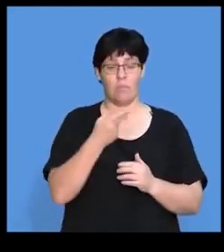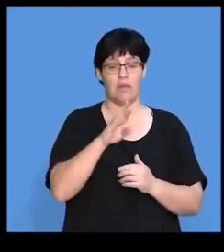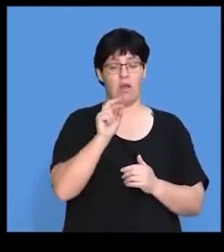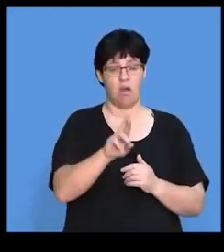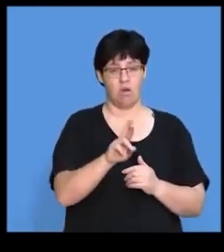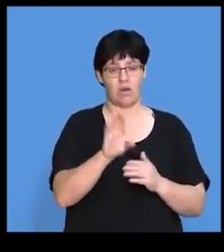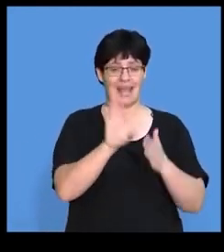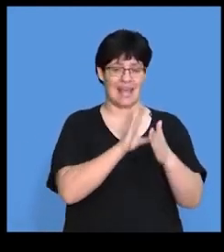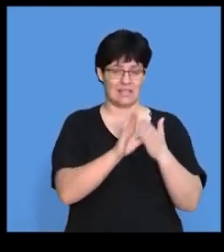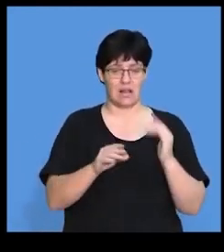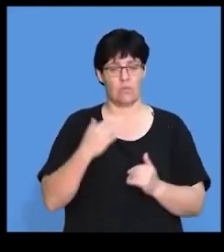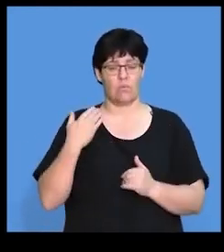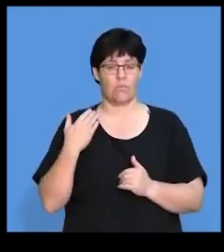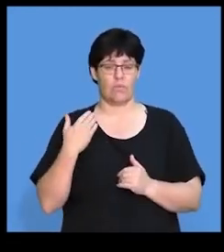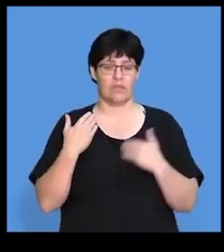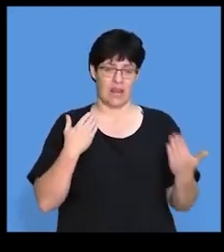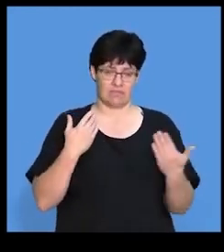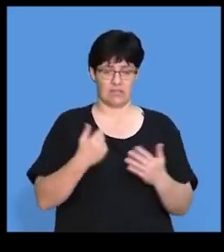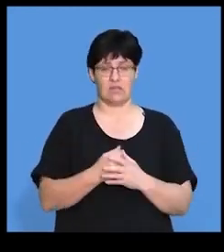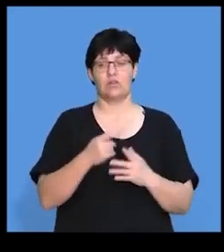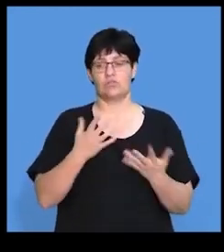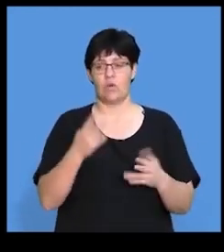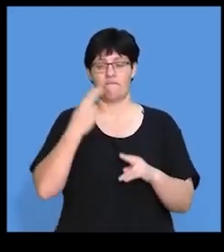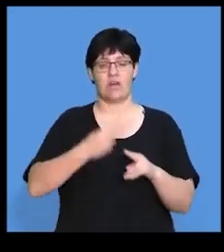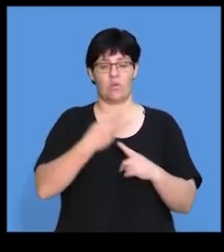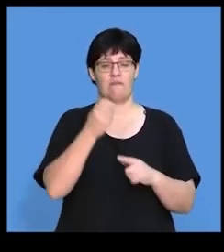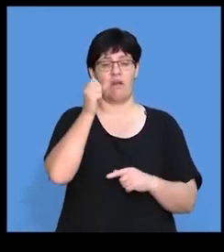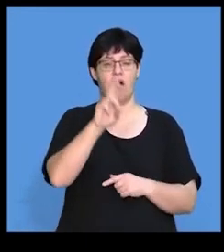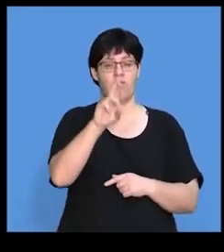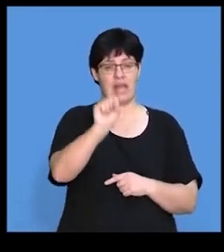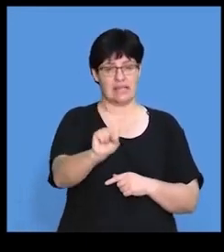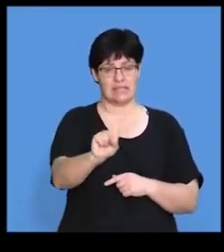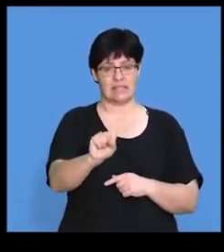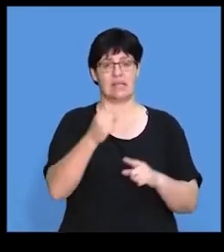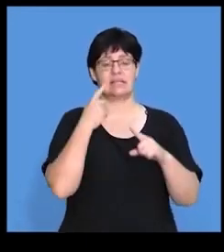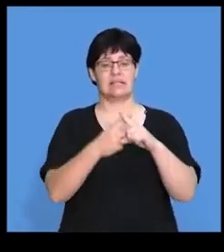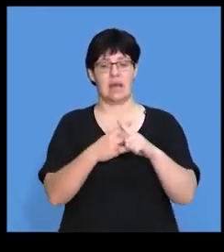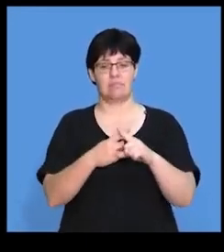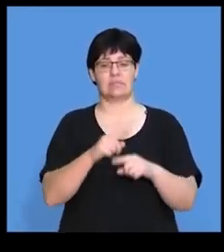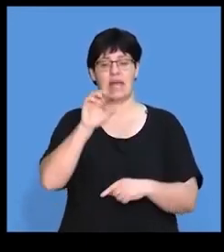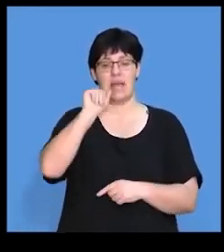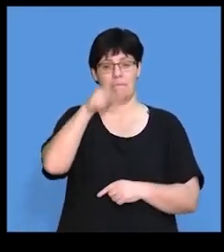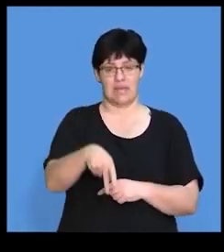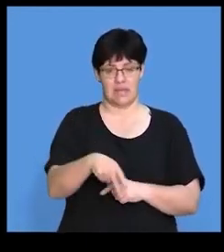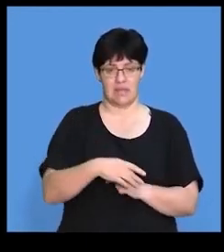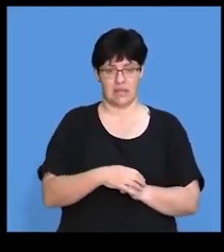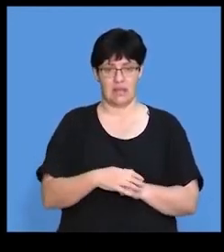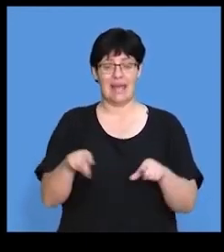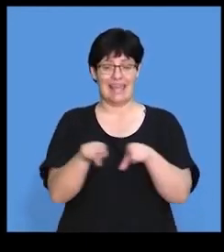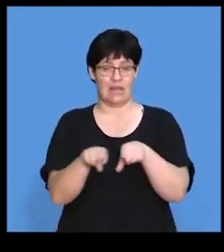So the BR cancels with that on the left. And then finally, we have RS times